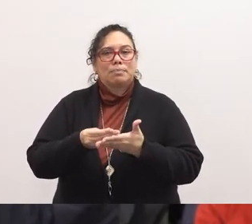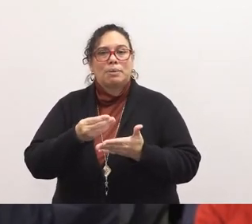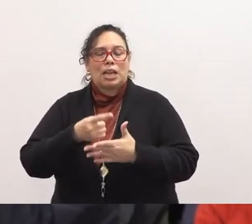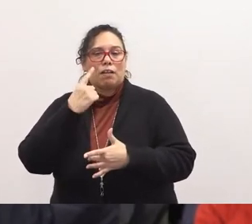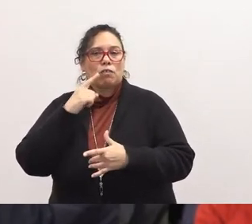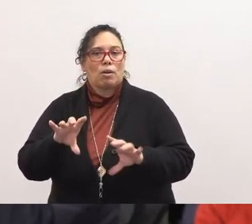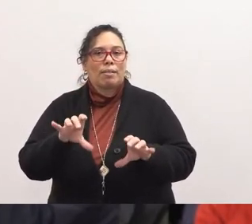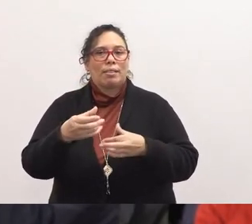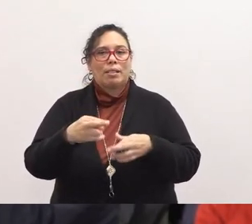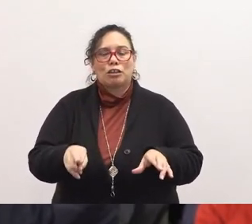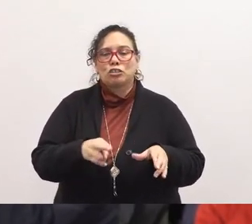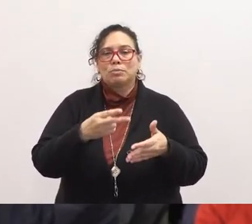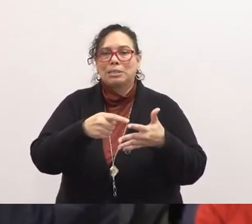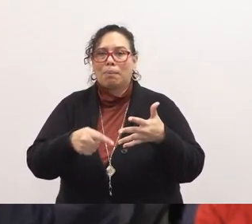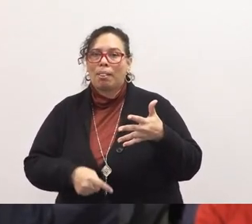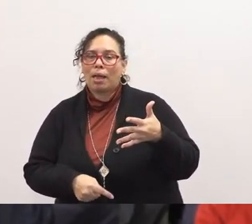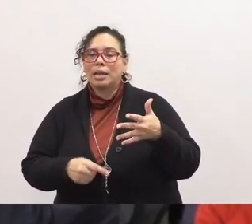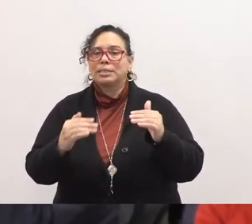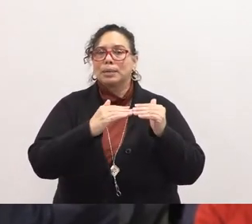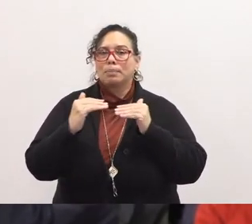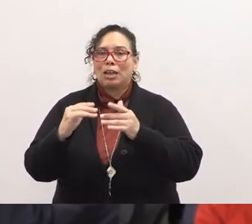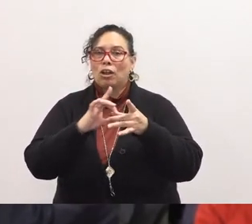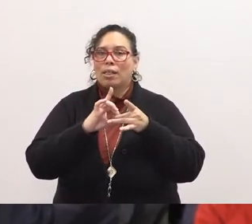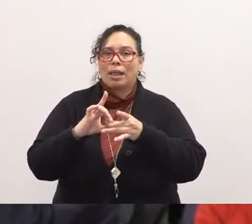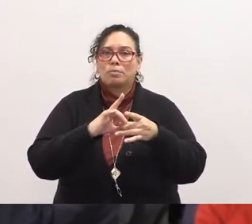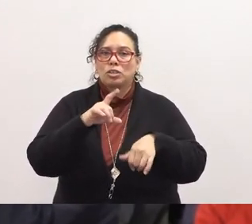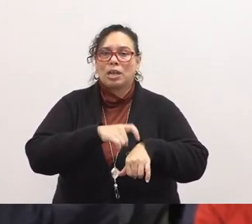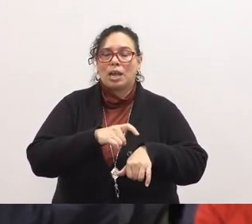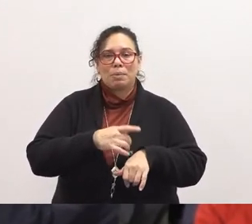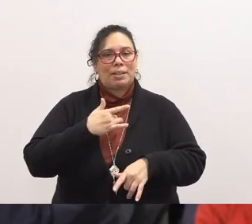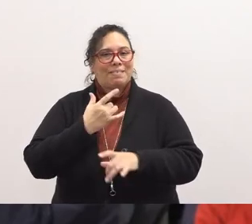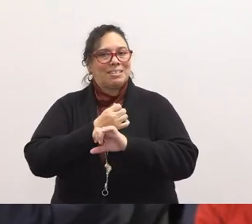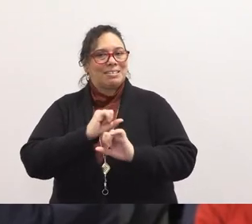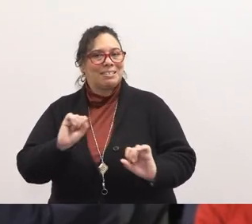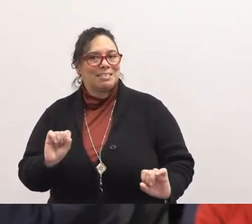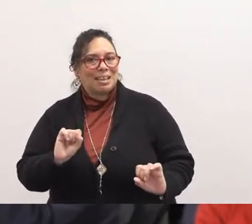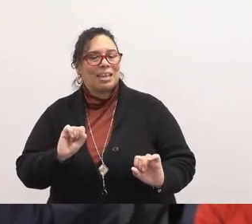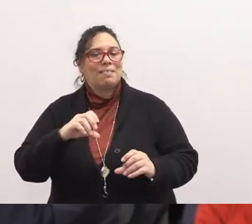supplies, peer collaboration time, to feel safe and secure in our schools,